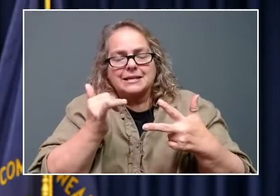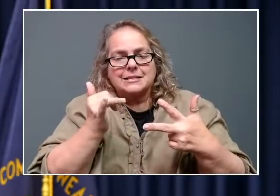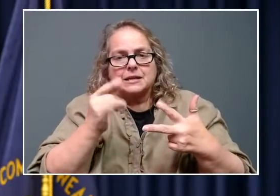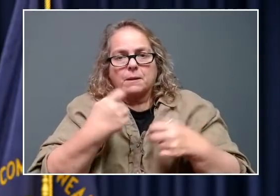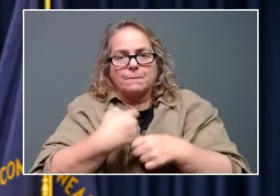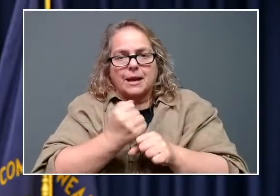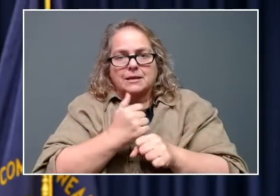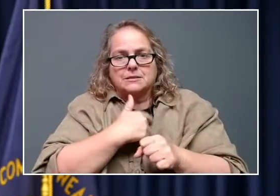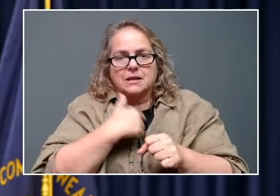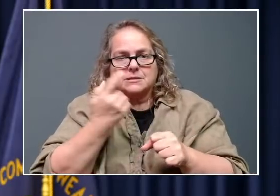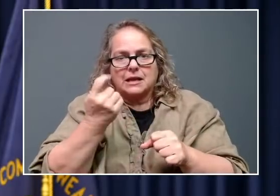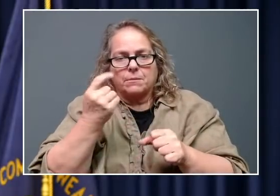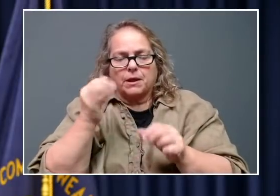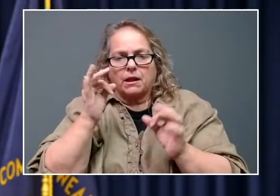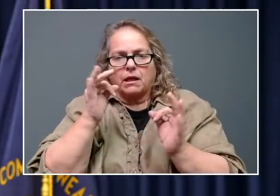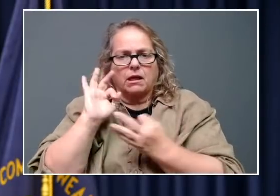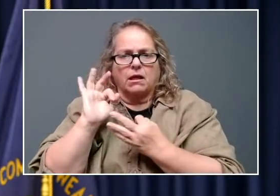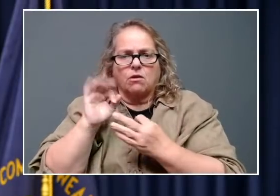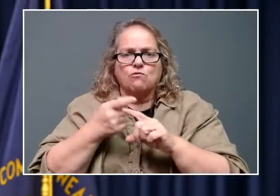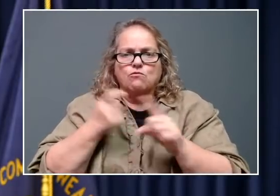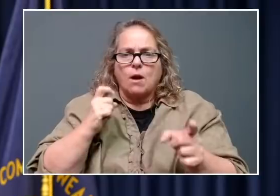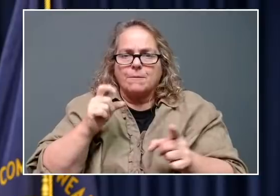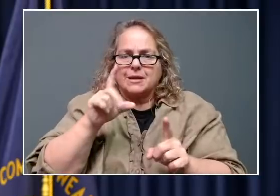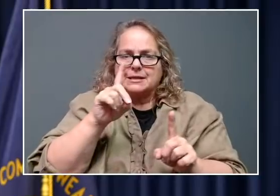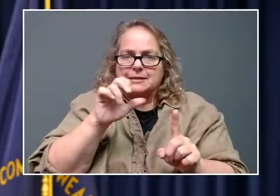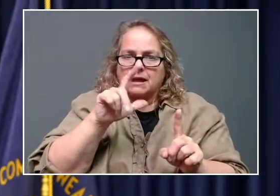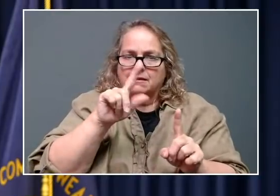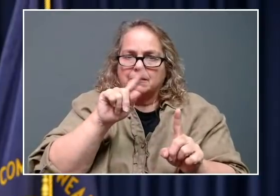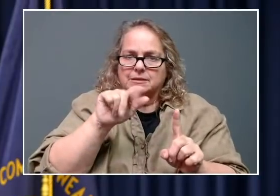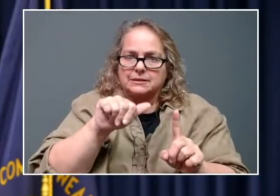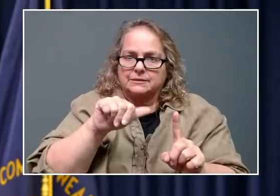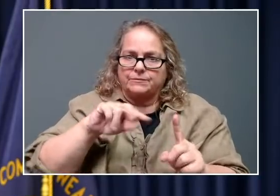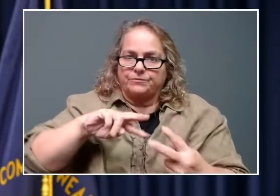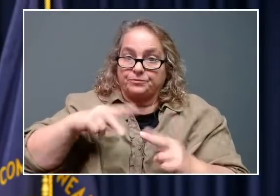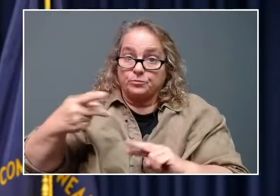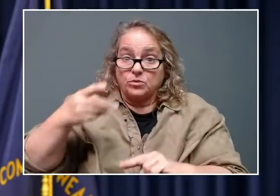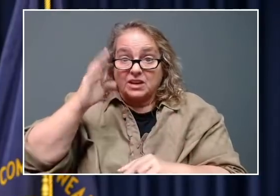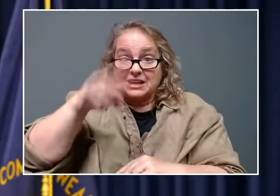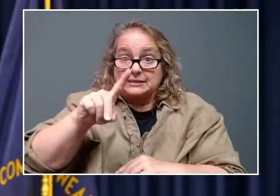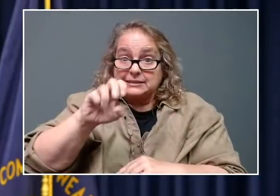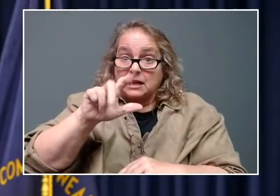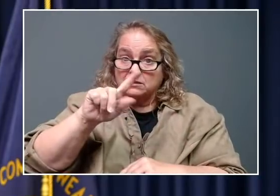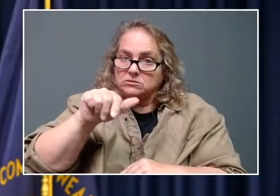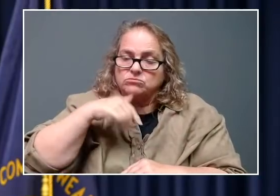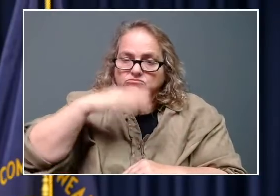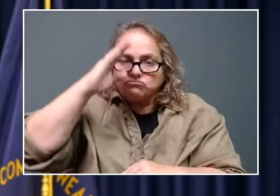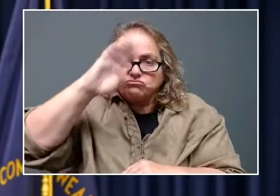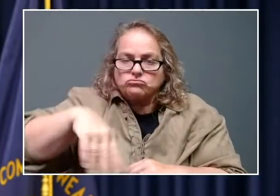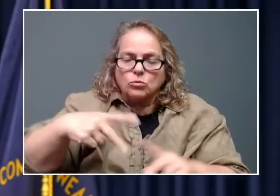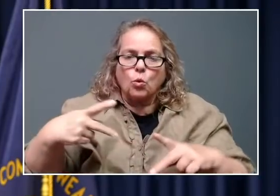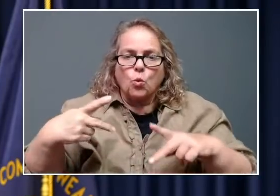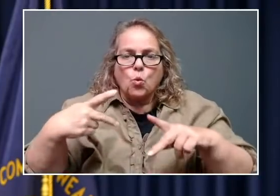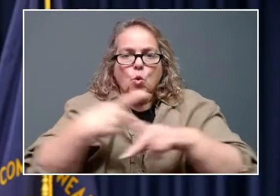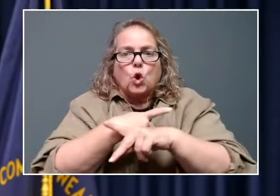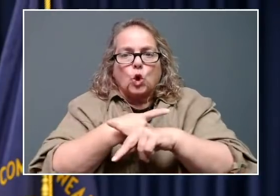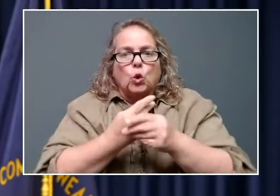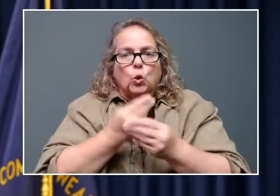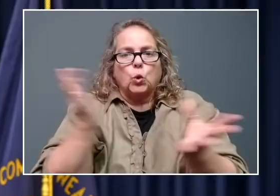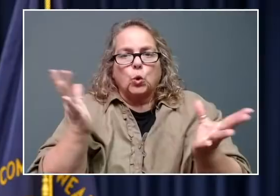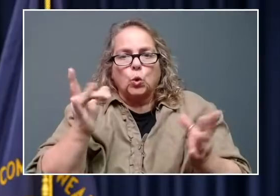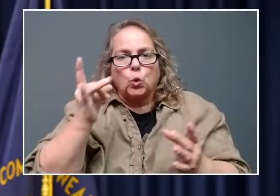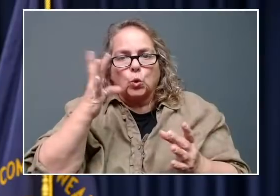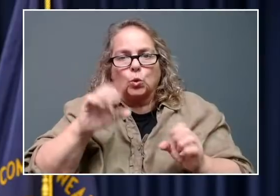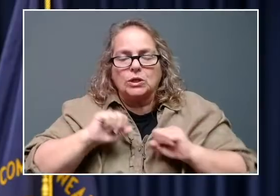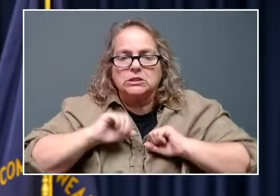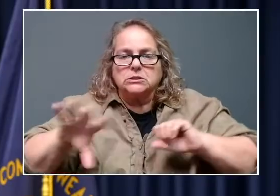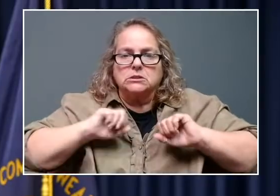Delta variant, which we already know is highly transmissible, which we already know is much deadlier than